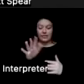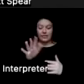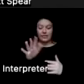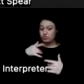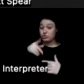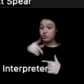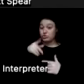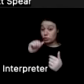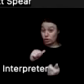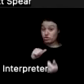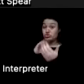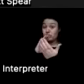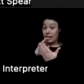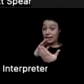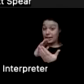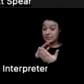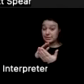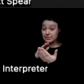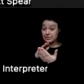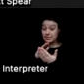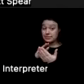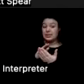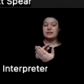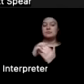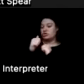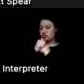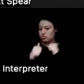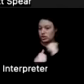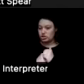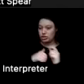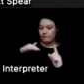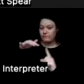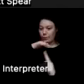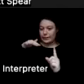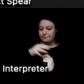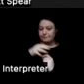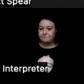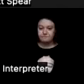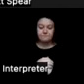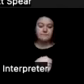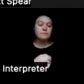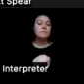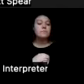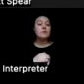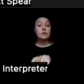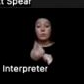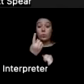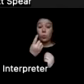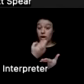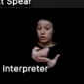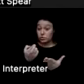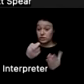a structured, kind of safe format for them. And one of the resources that can help in these kinds